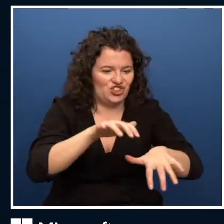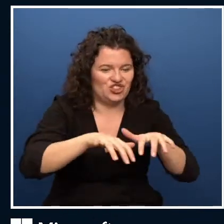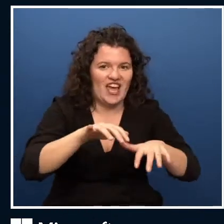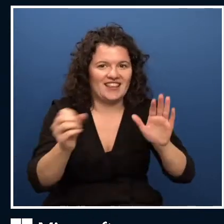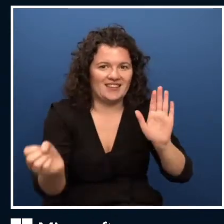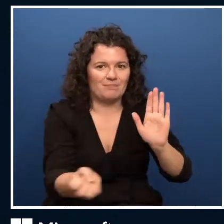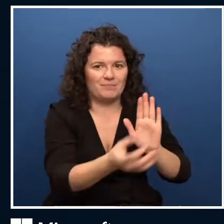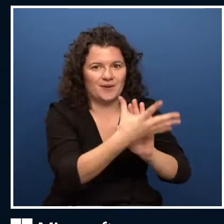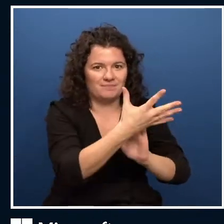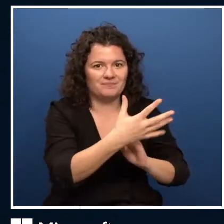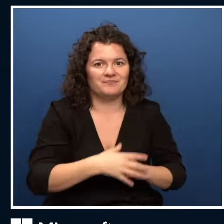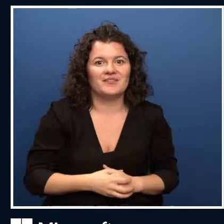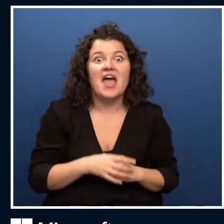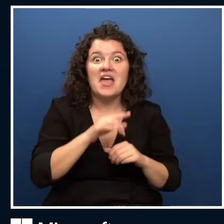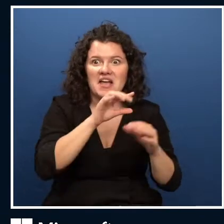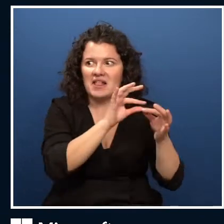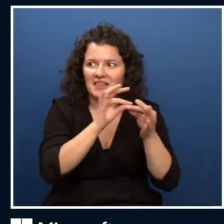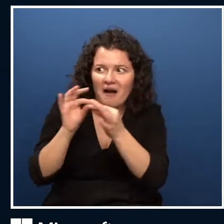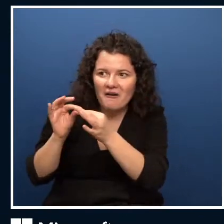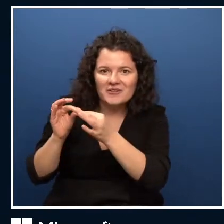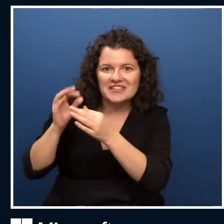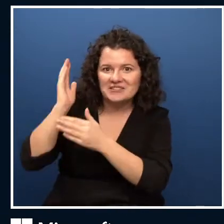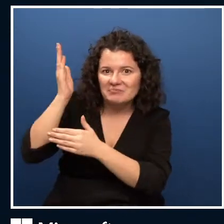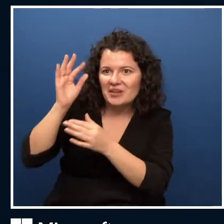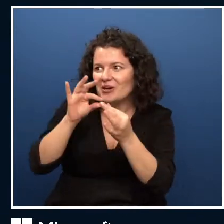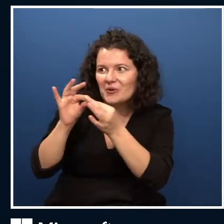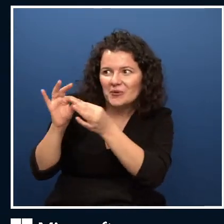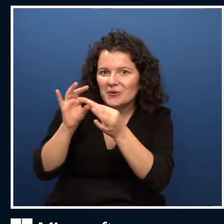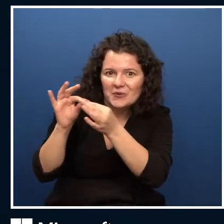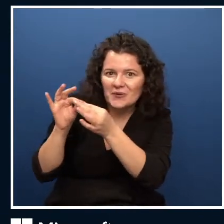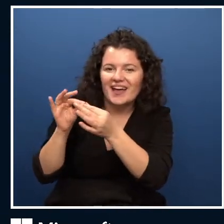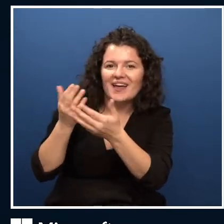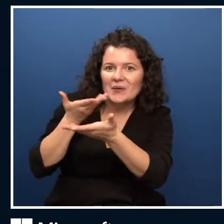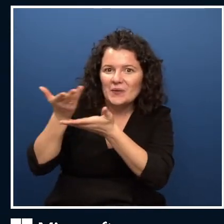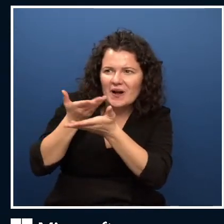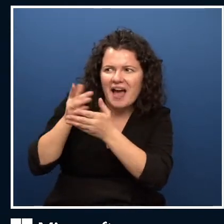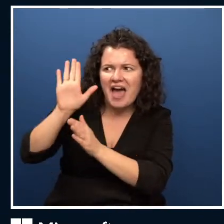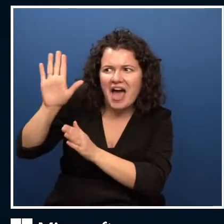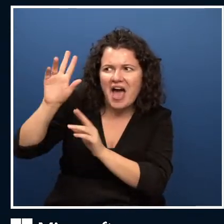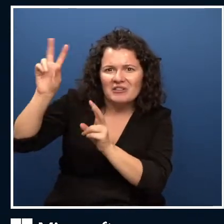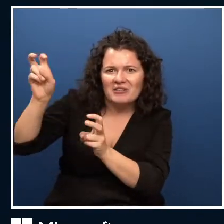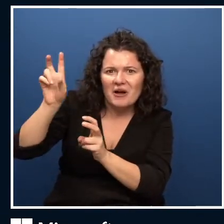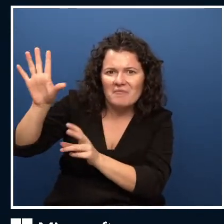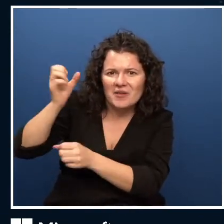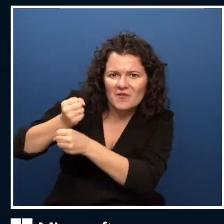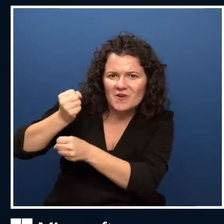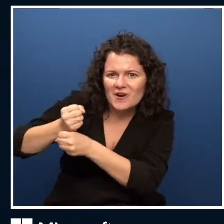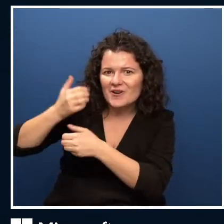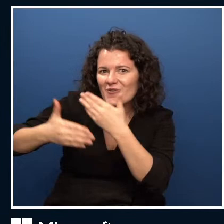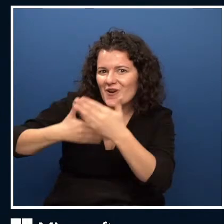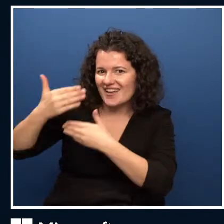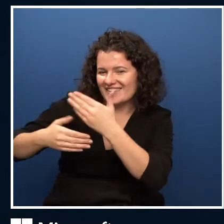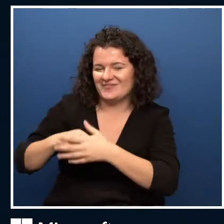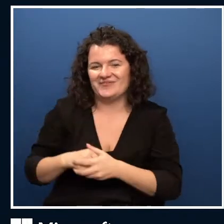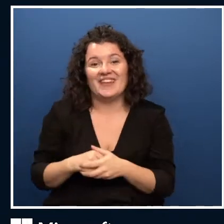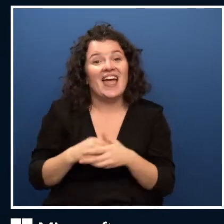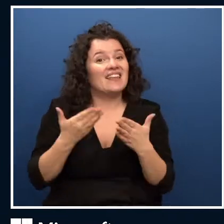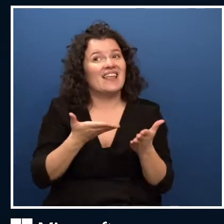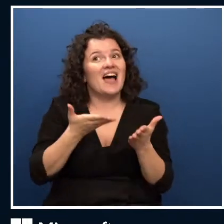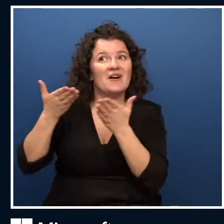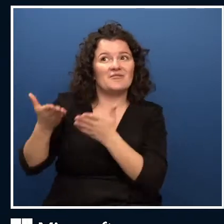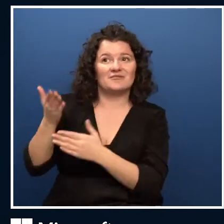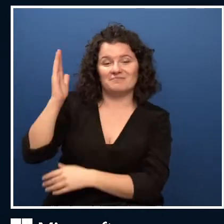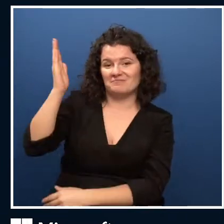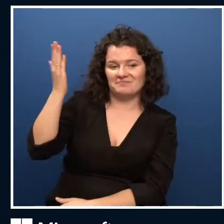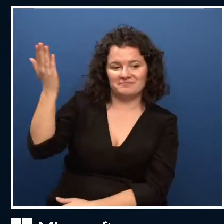really dig into the projects that they are working on. But without further ado, let's introduce Loxley. Hi Loxley, how are you